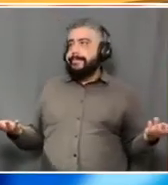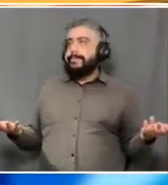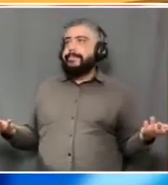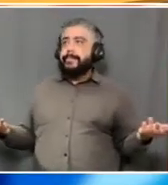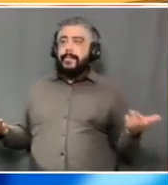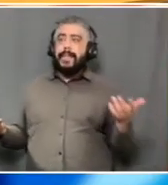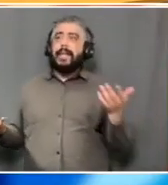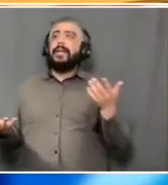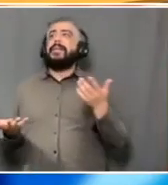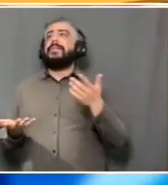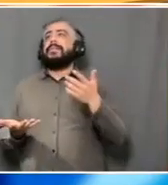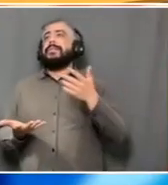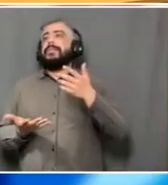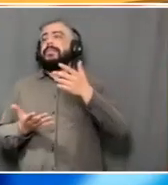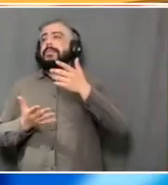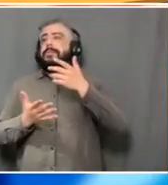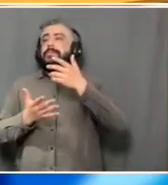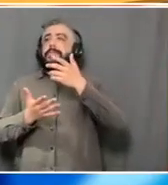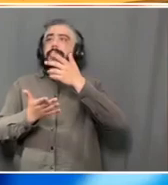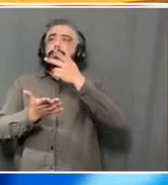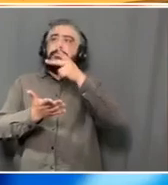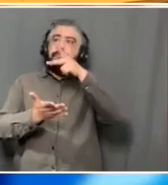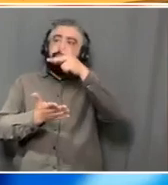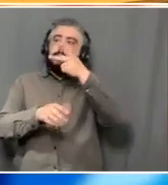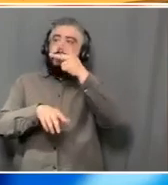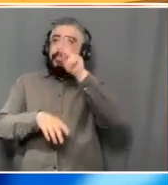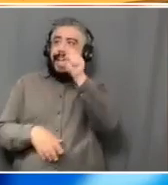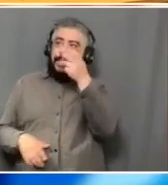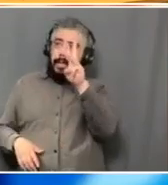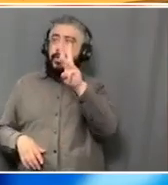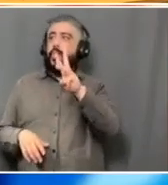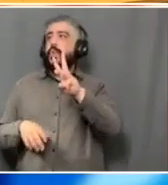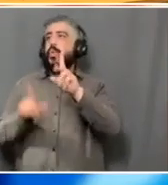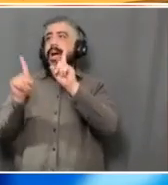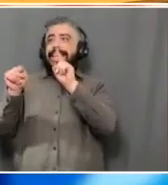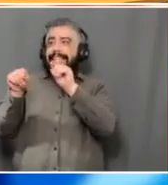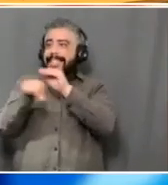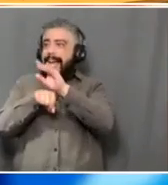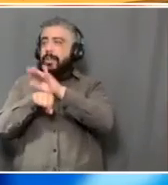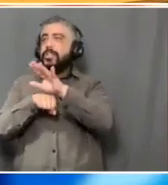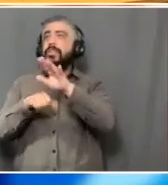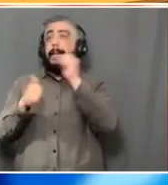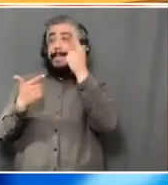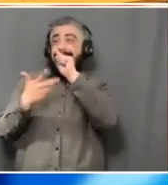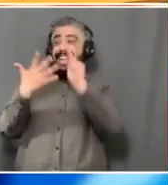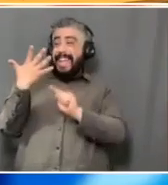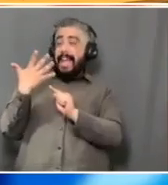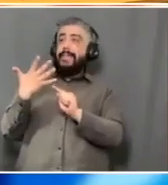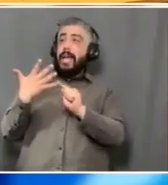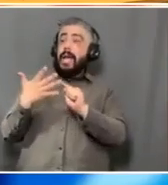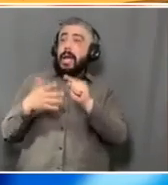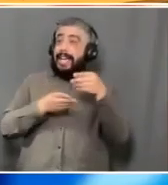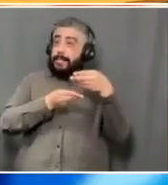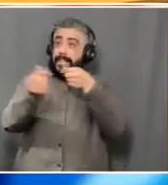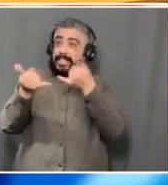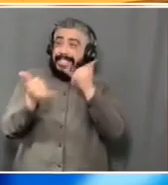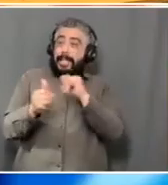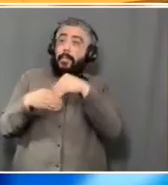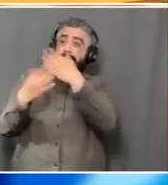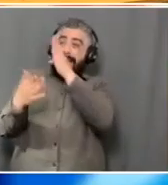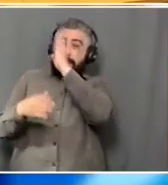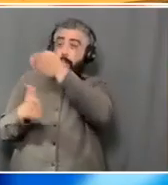social workers, attendance counselors, a lot of the expenditures that are still providing direct services to